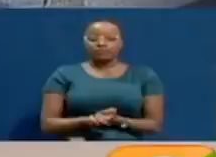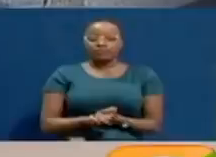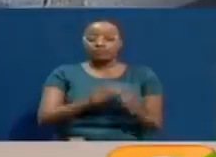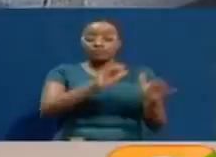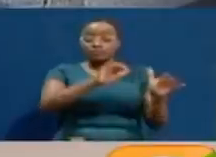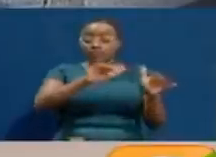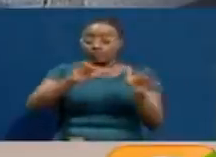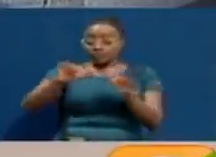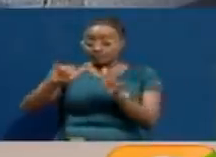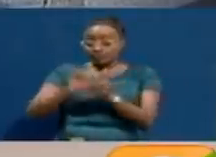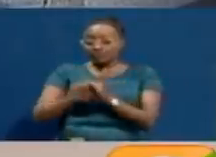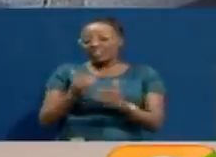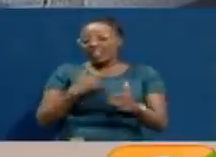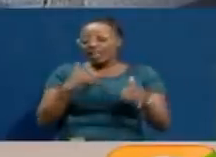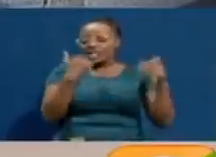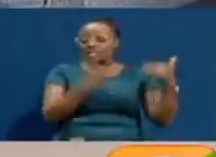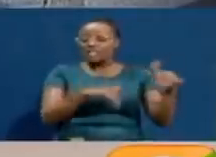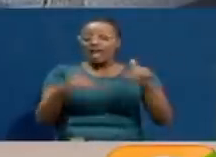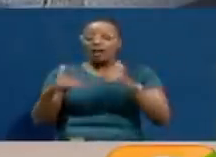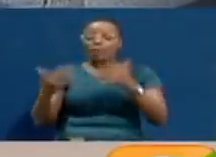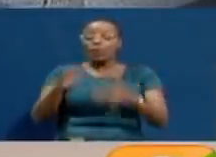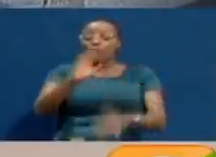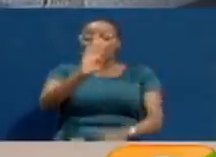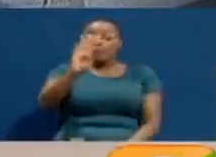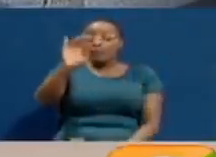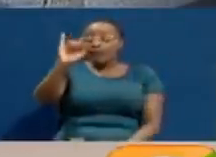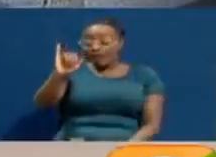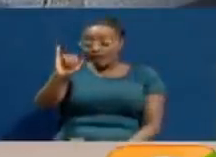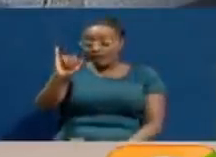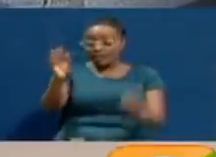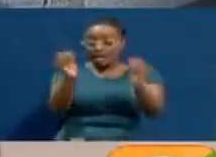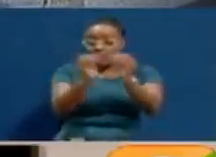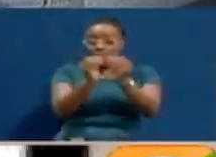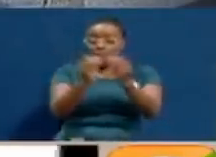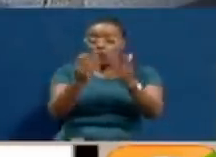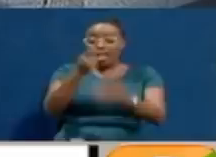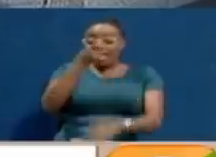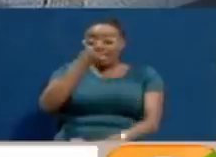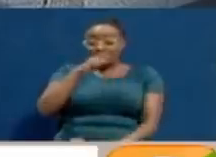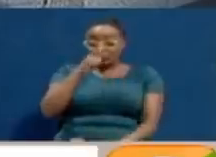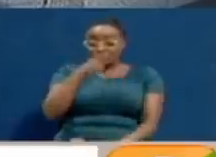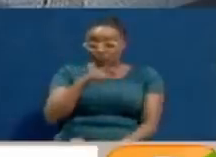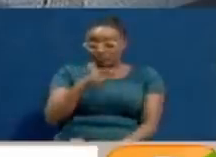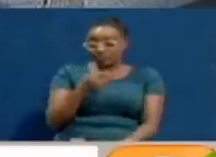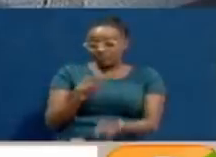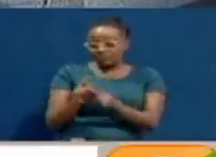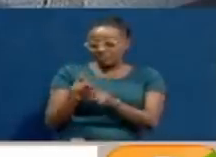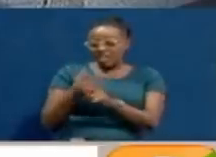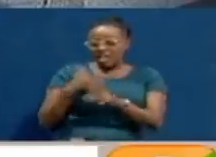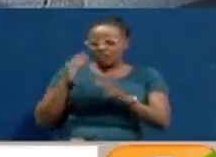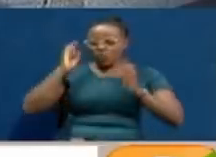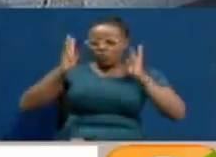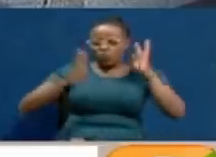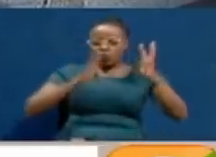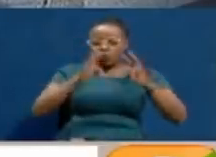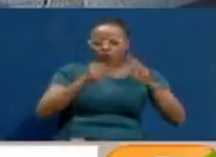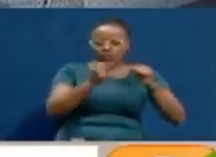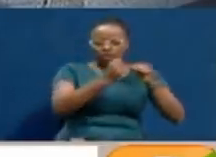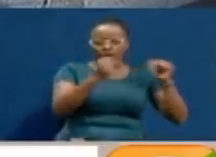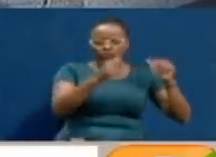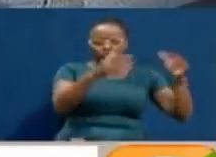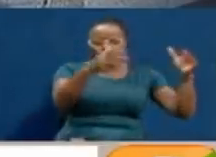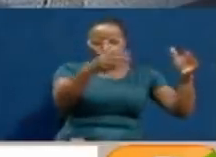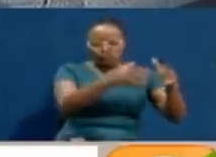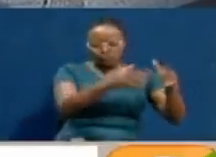Now, there were chaotic scenes in the BBI popularization meeting in Kitui as rising tension between rival political